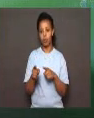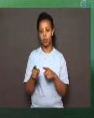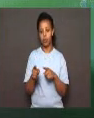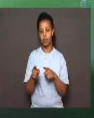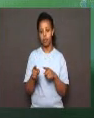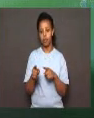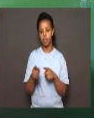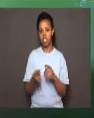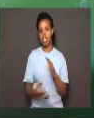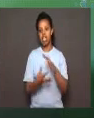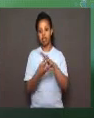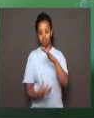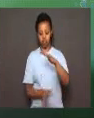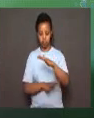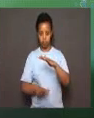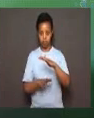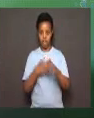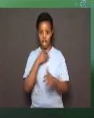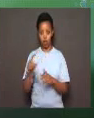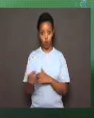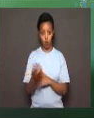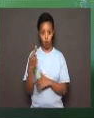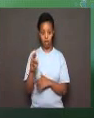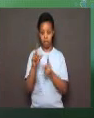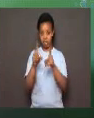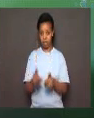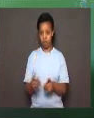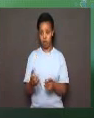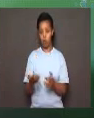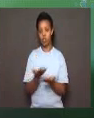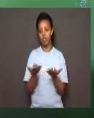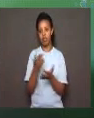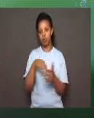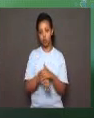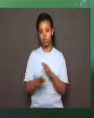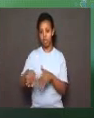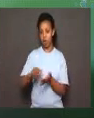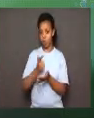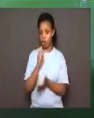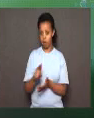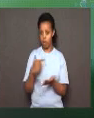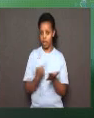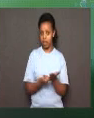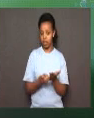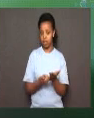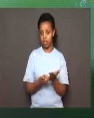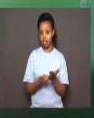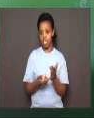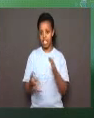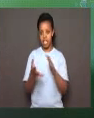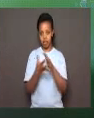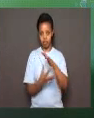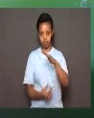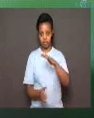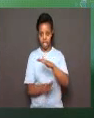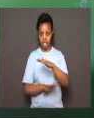solid formations within the tested substance. The amount of precipitate that